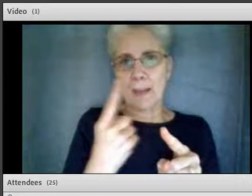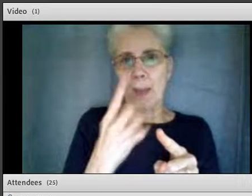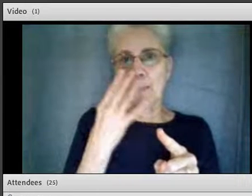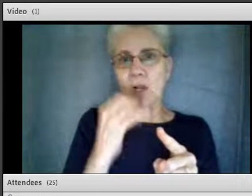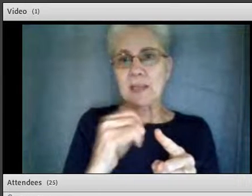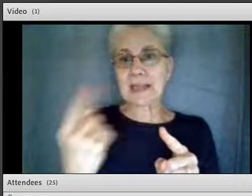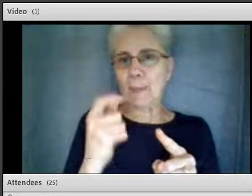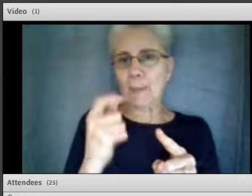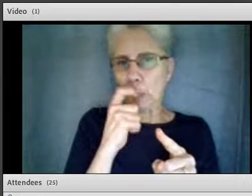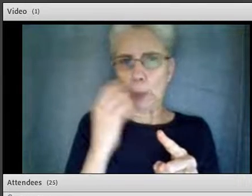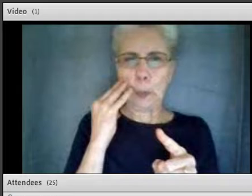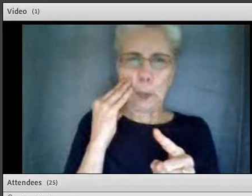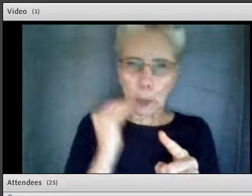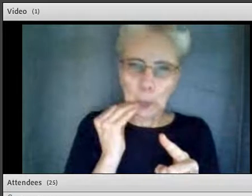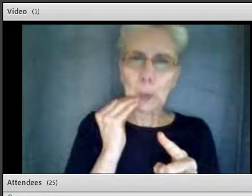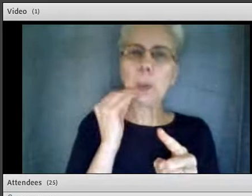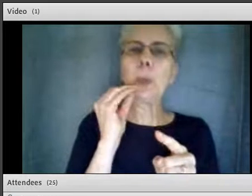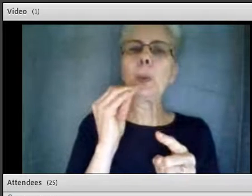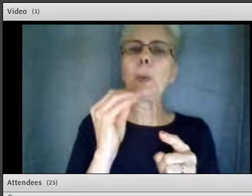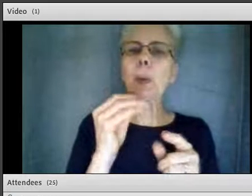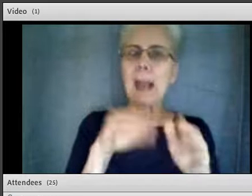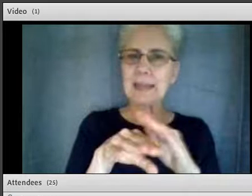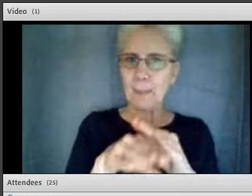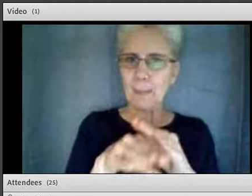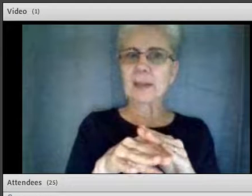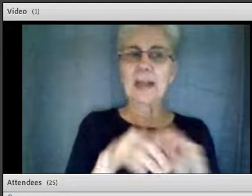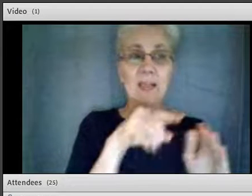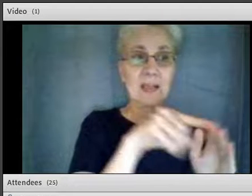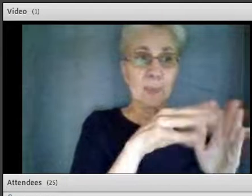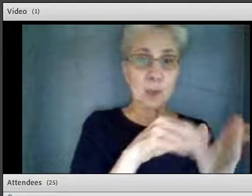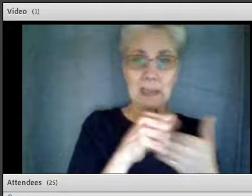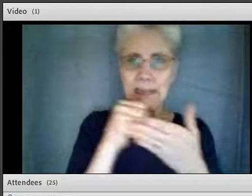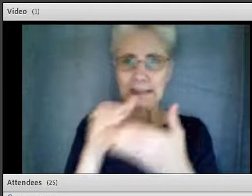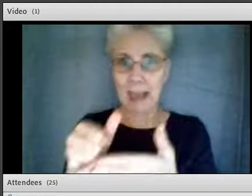adaptability issue and needs help. So you don't want them to have to go through